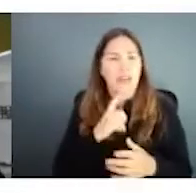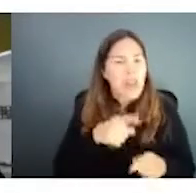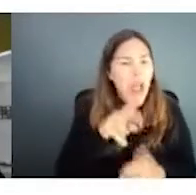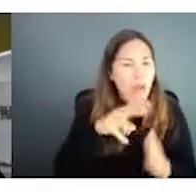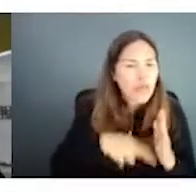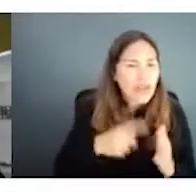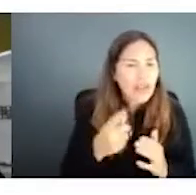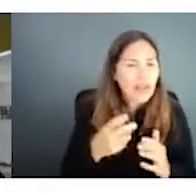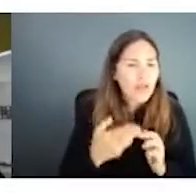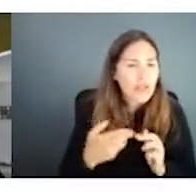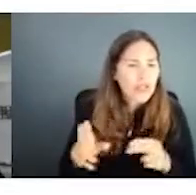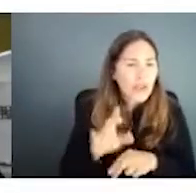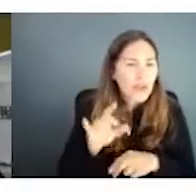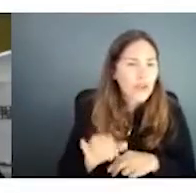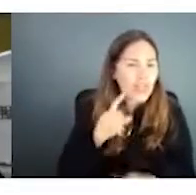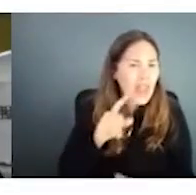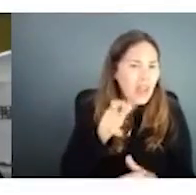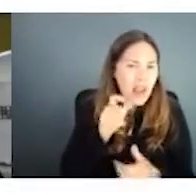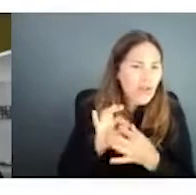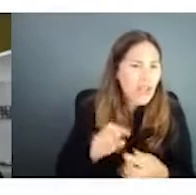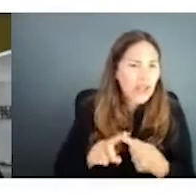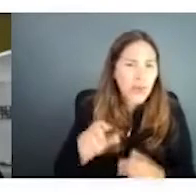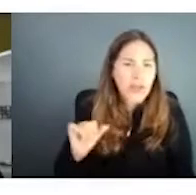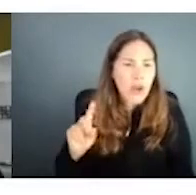video design concepts not related to the Adobe software?